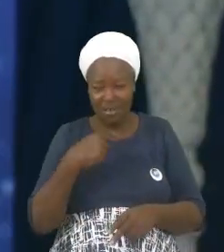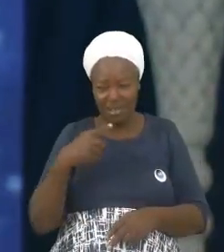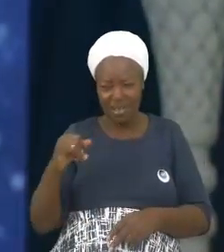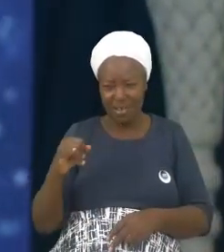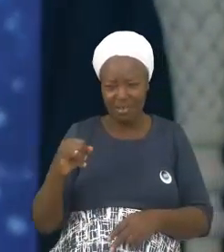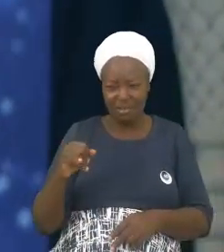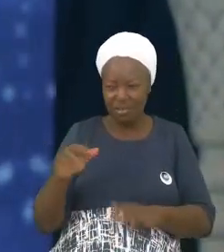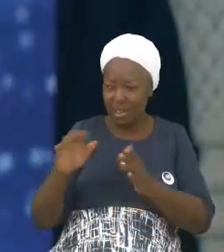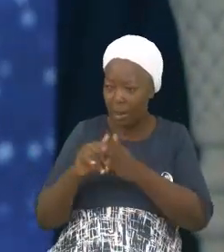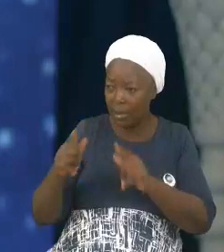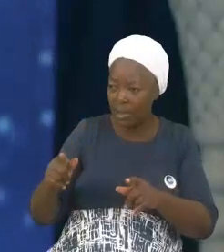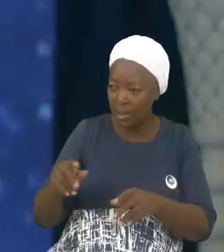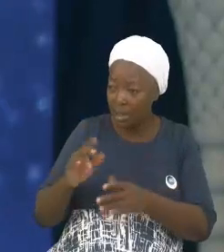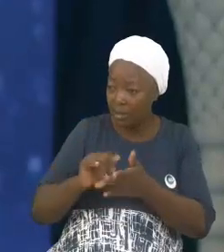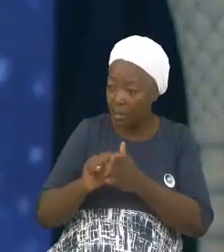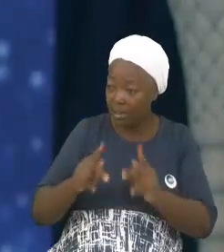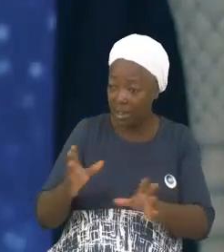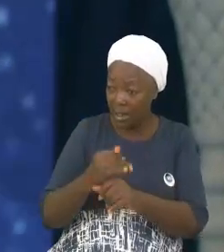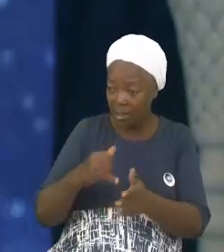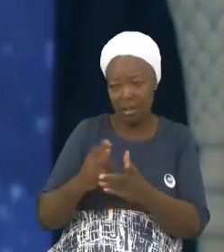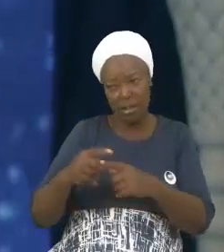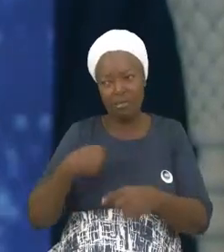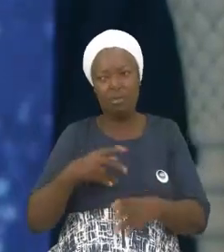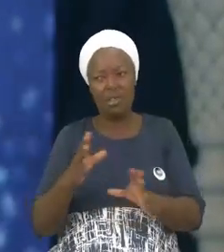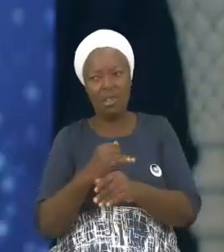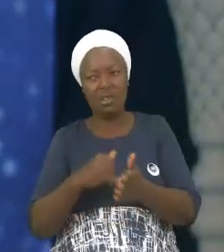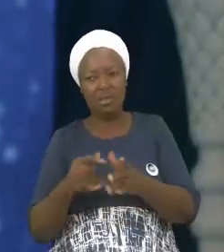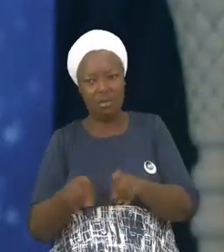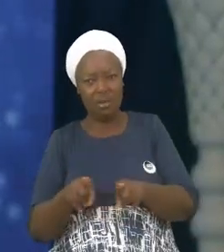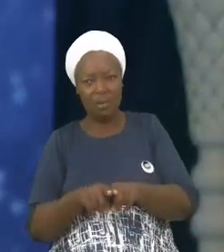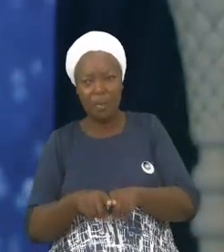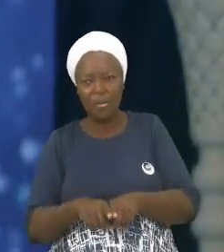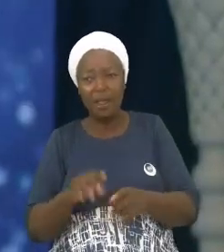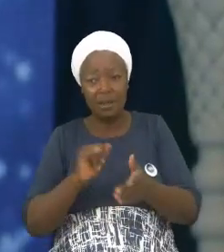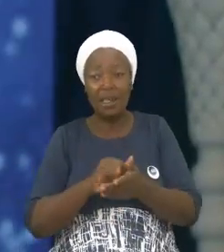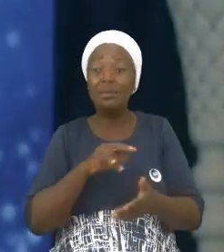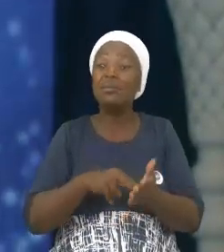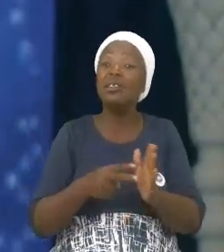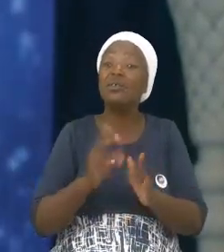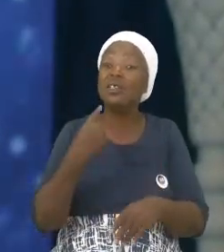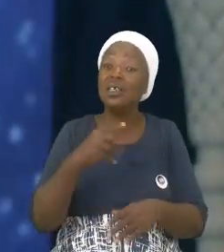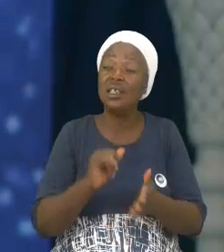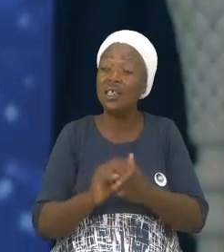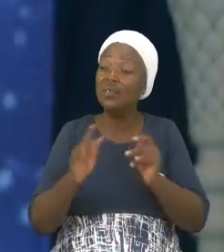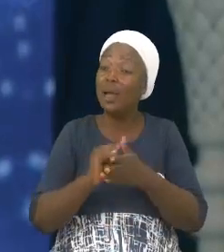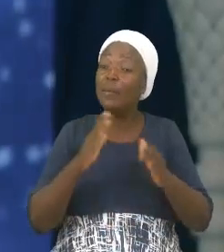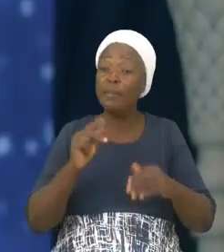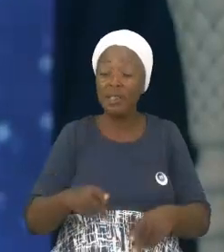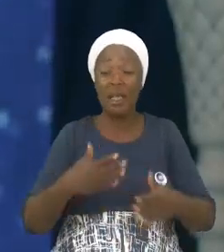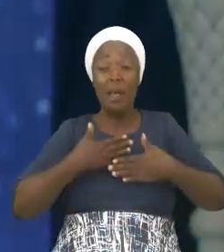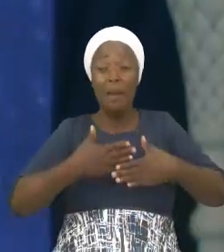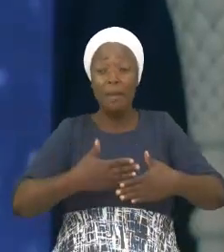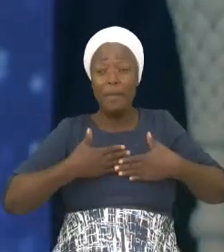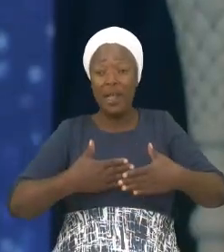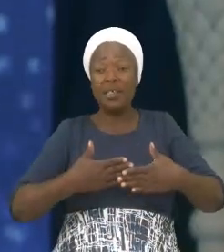get it, I'll get it. That's like saying, if they breathe, I will breathe. No, we breathe, the